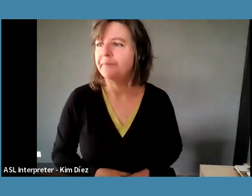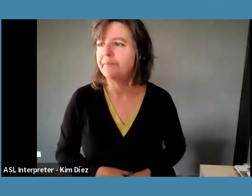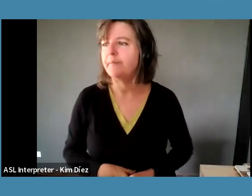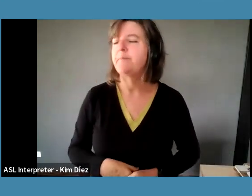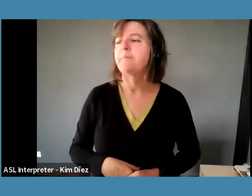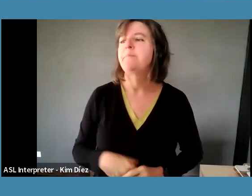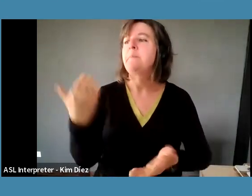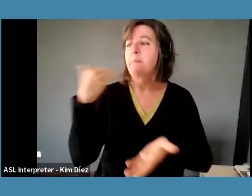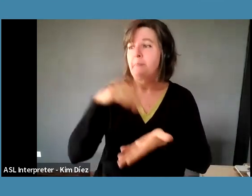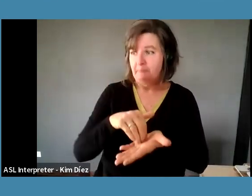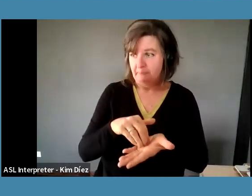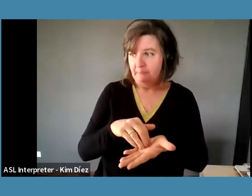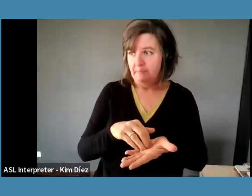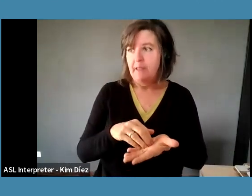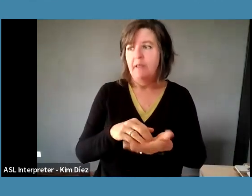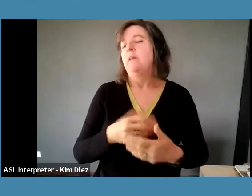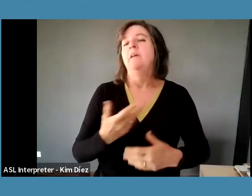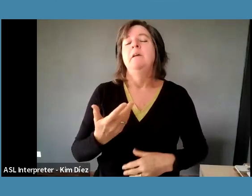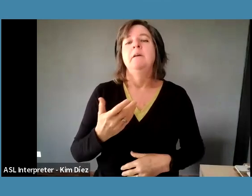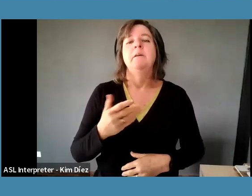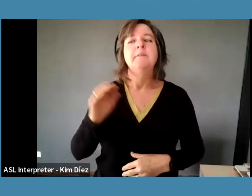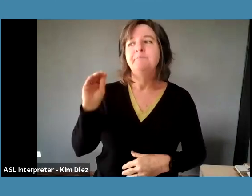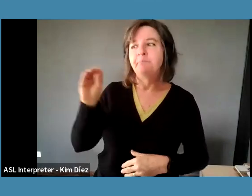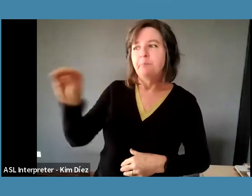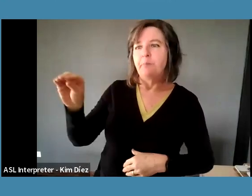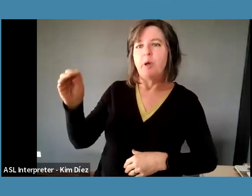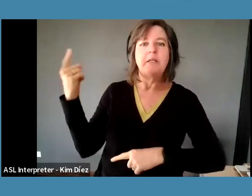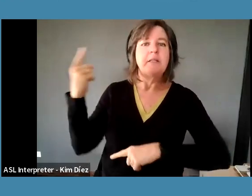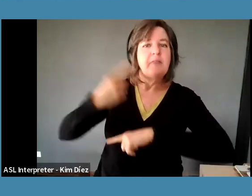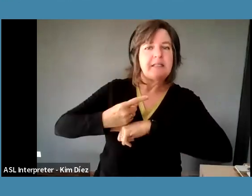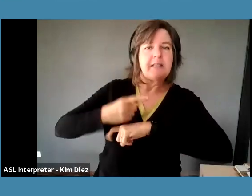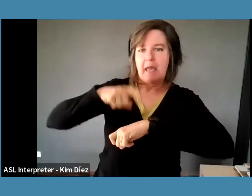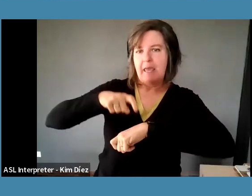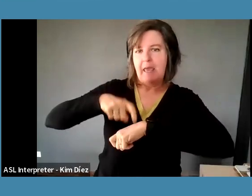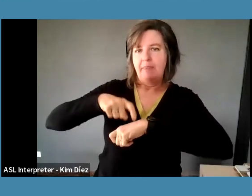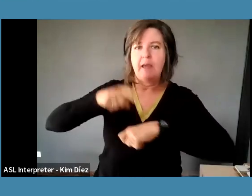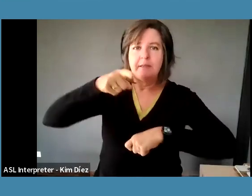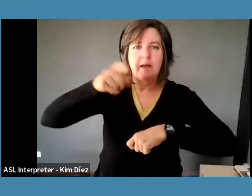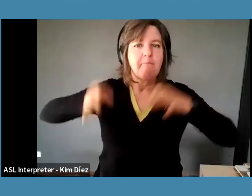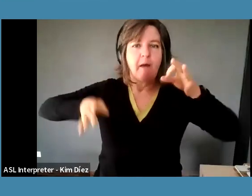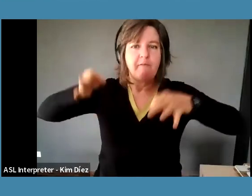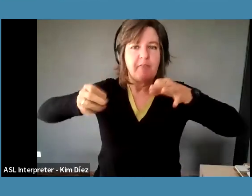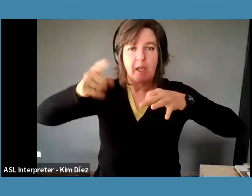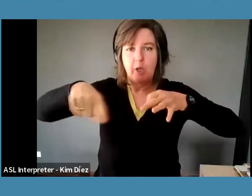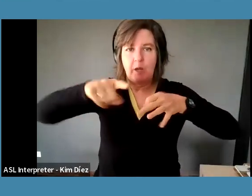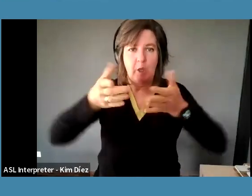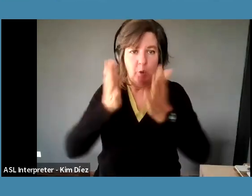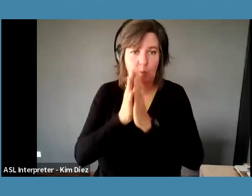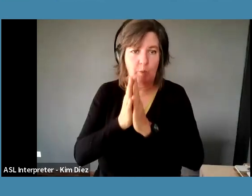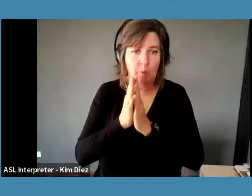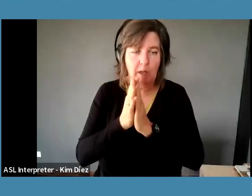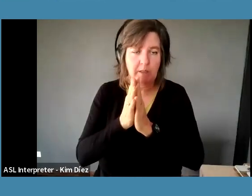Again, you need to plug in the date and time of the hearing that you're requesting in case there's more than one scheduled.